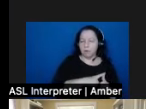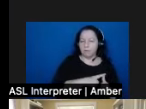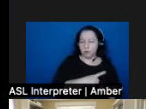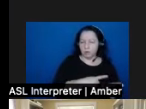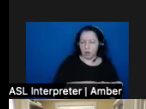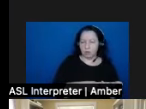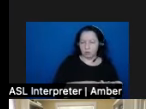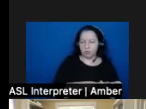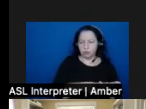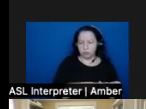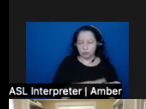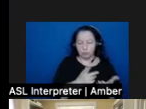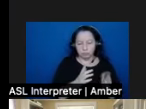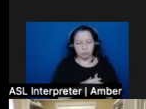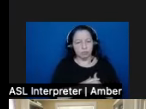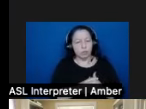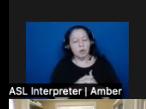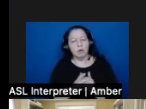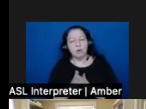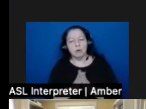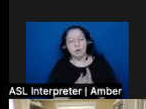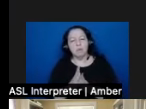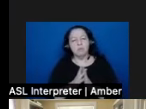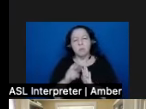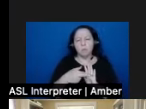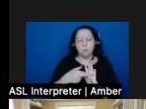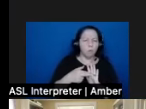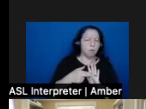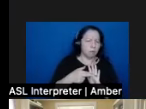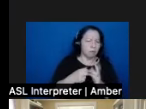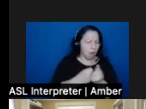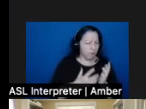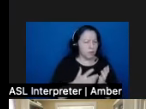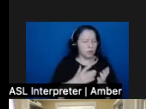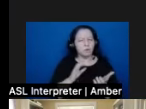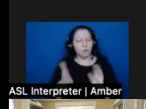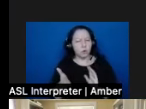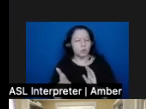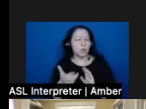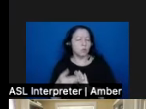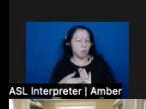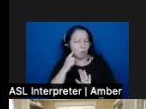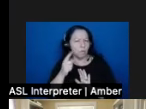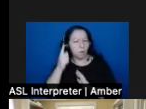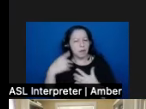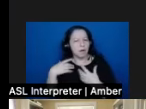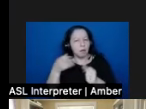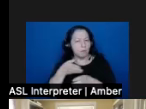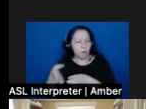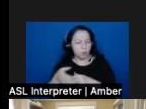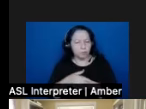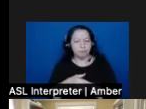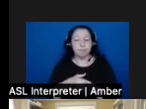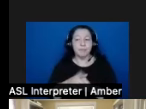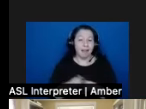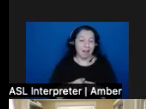today, in the role of an advocate versus the role of a mental health professional. And so as advocates, we want to be